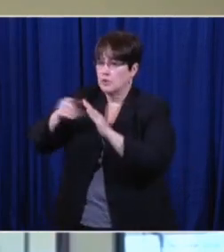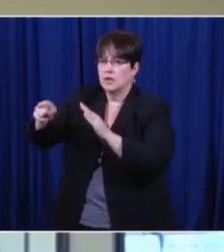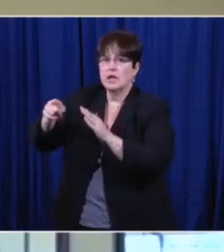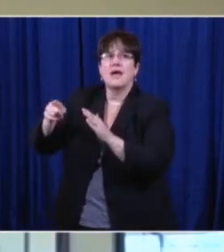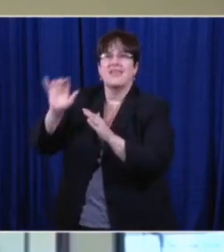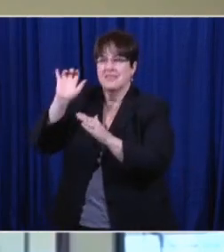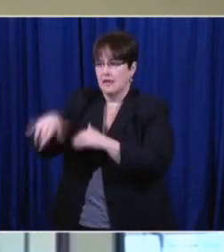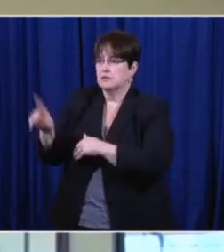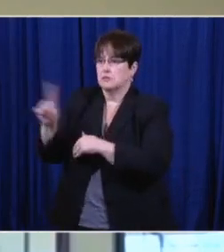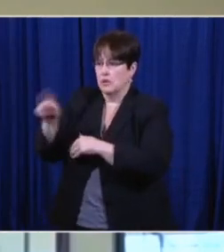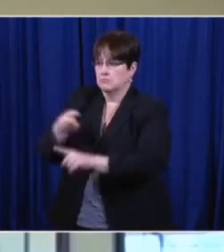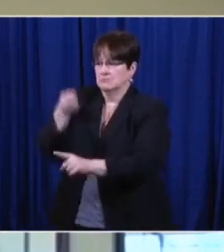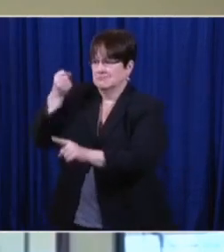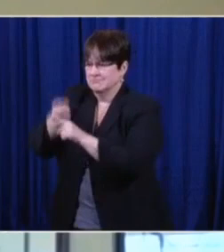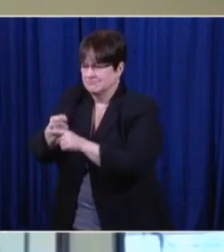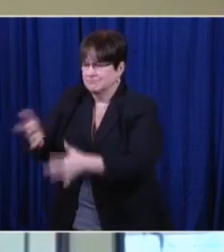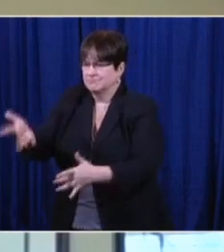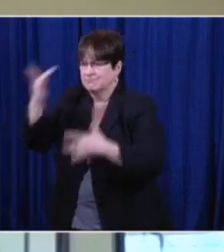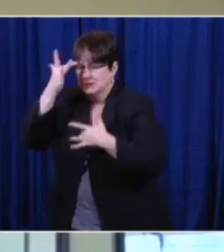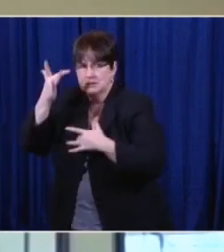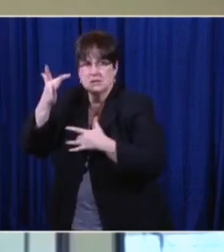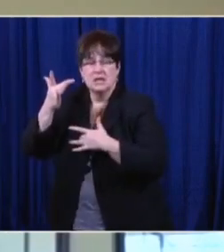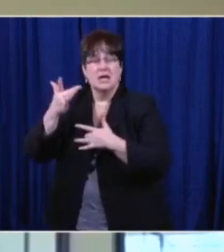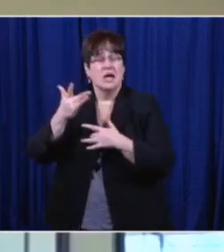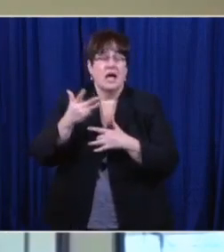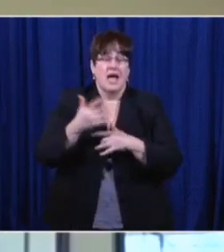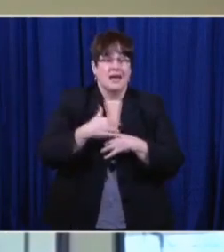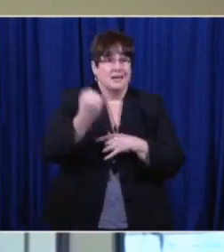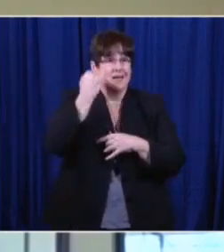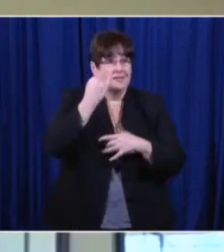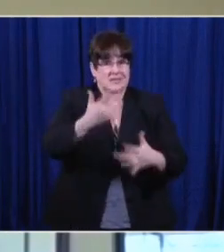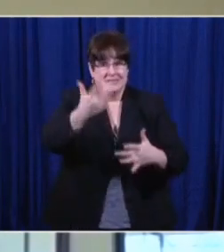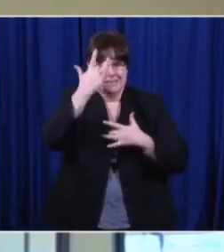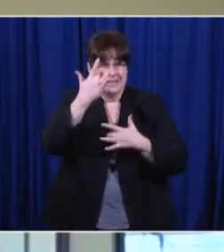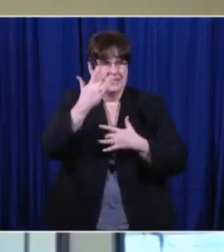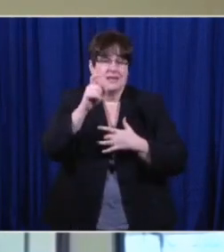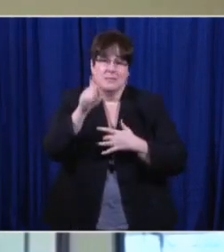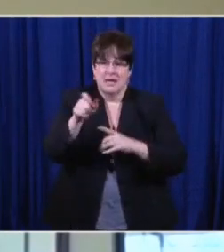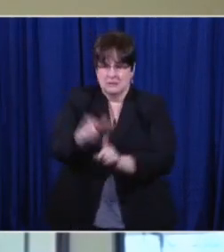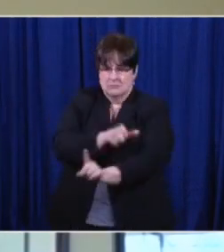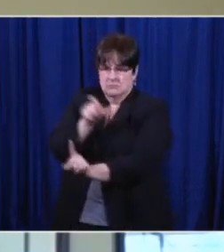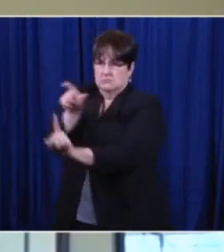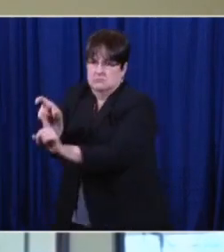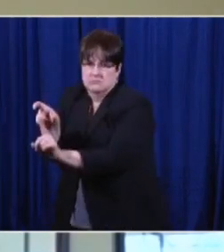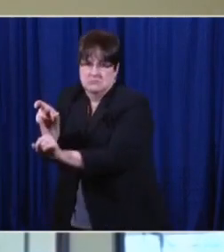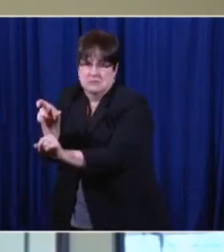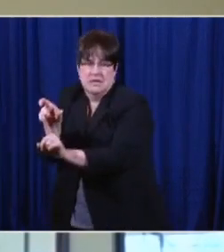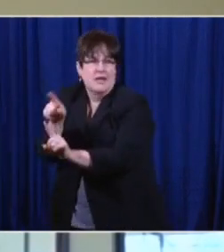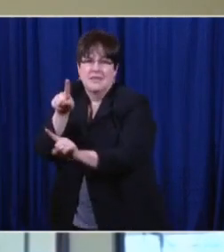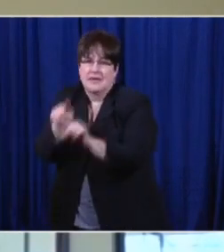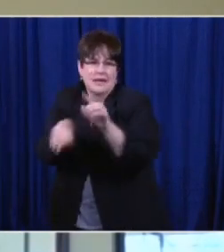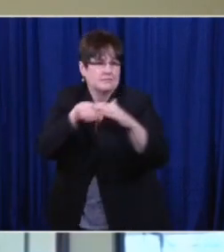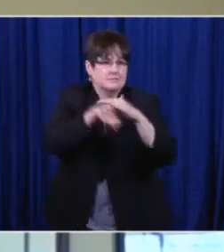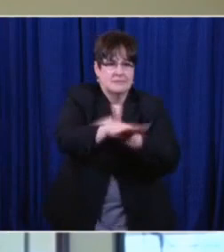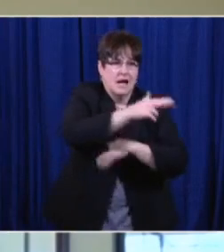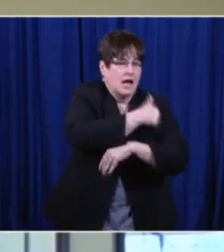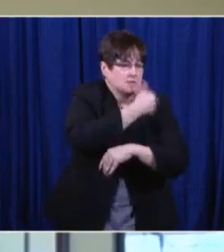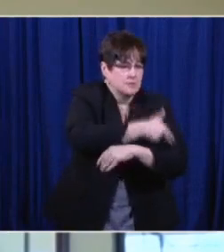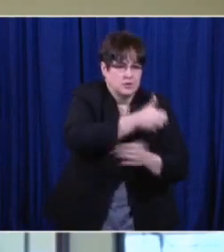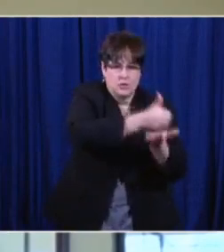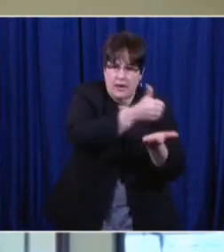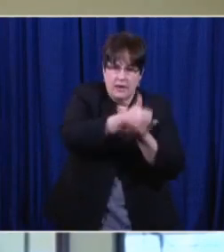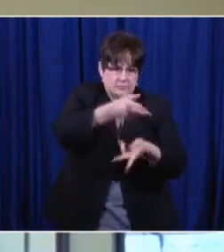their communities. When they have to quarantine, they can't be at the bedside. We need your